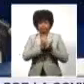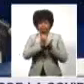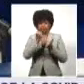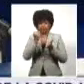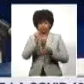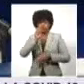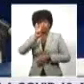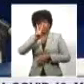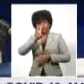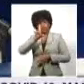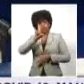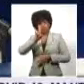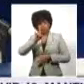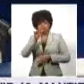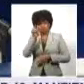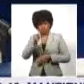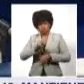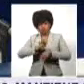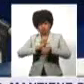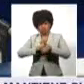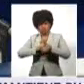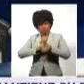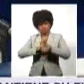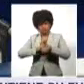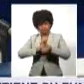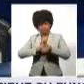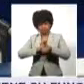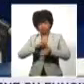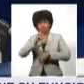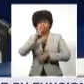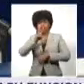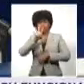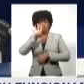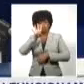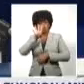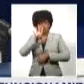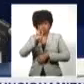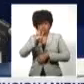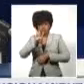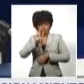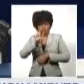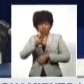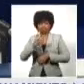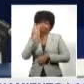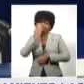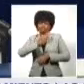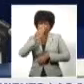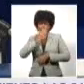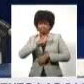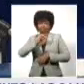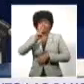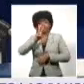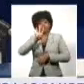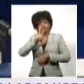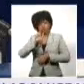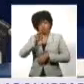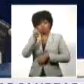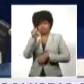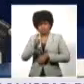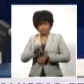the processed samples in our country. Of the 34 new cases